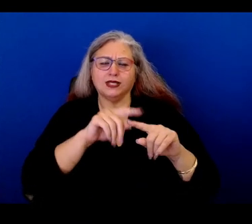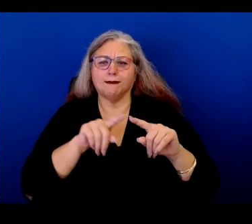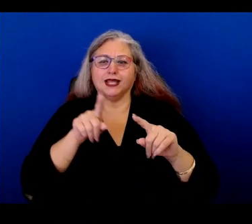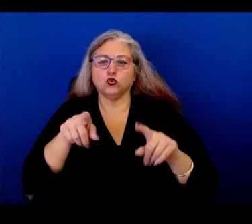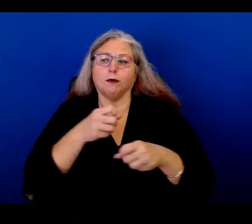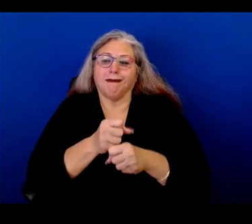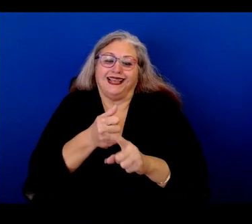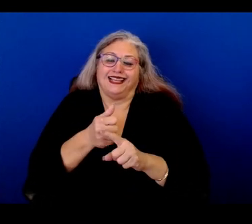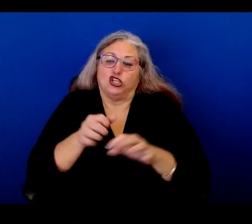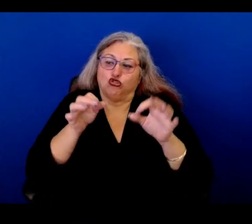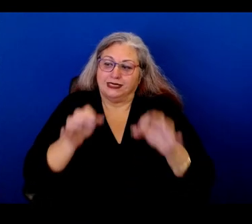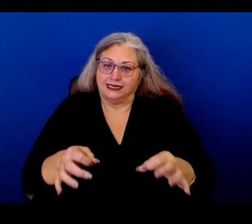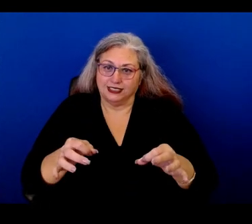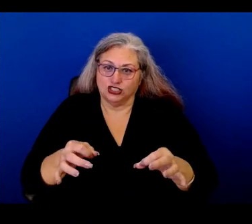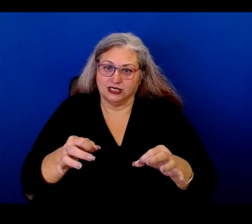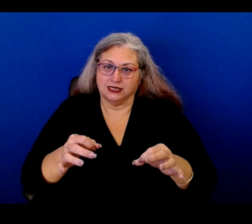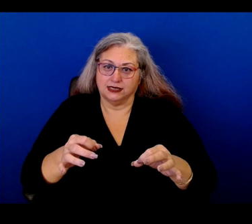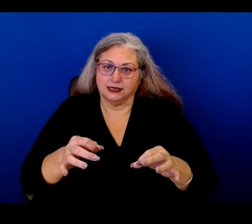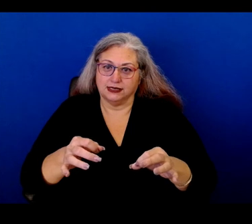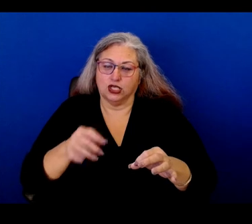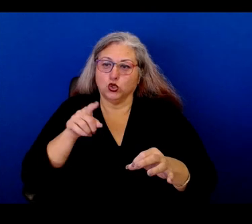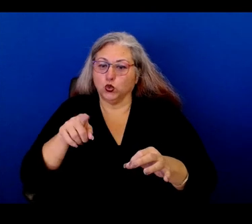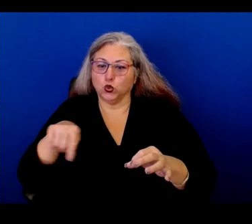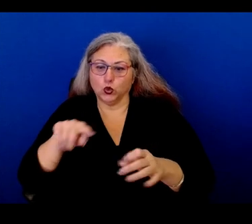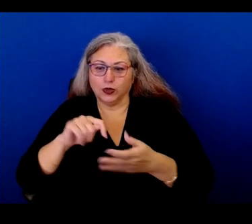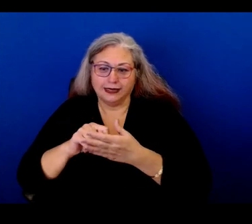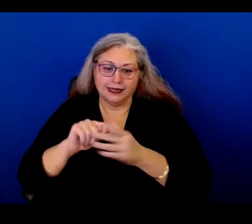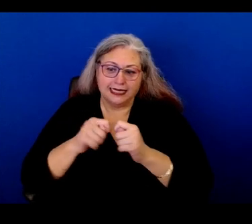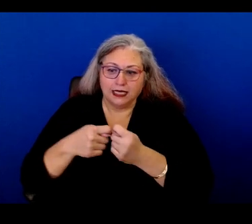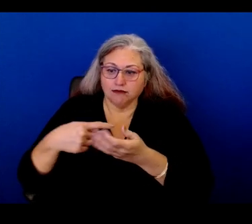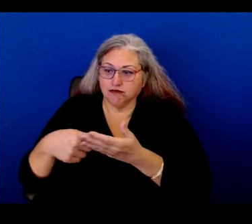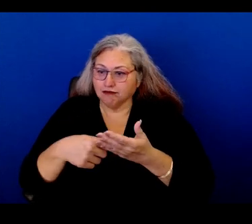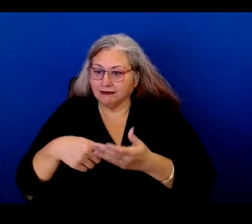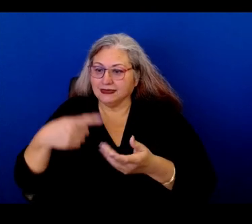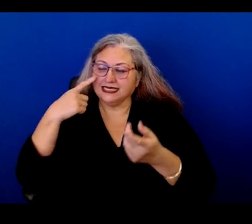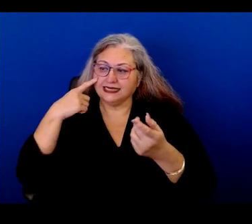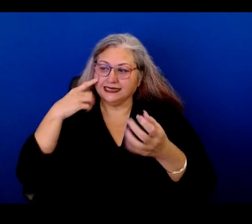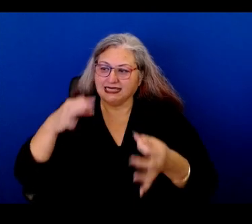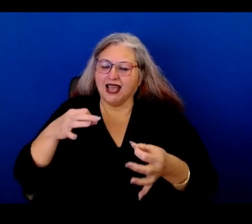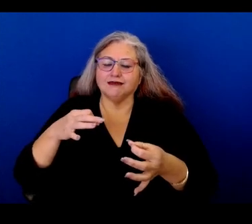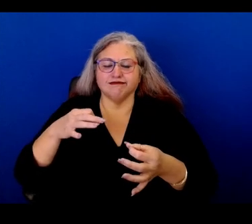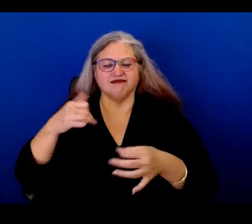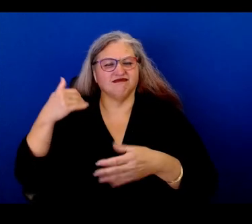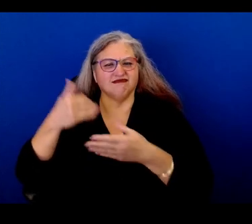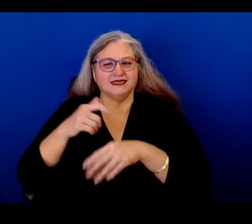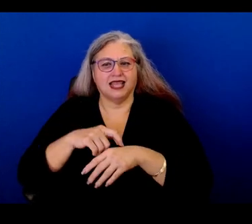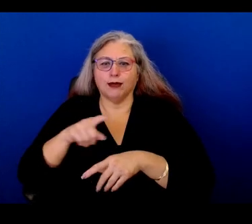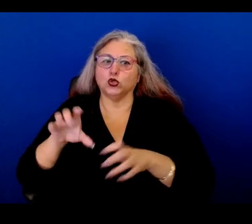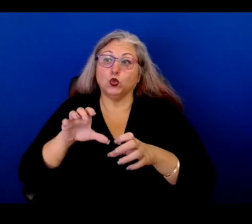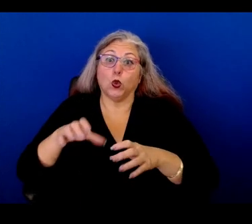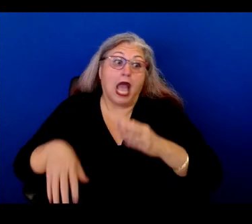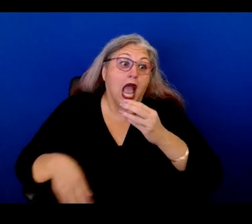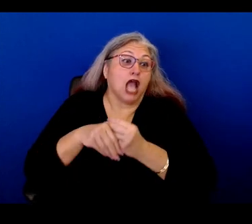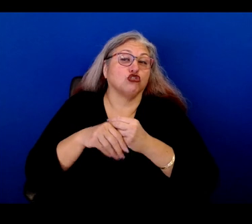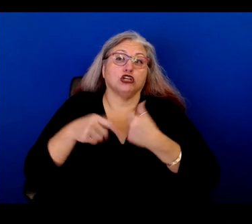that's made when you and your team decide that it's time. You're not going to do anything extraordinary. You're not trying